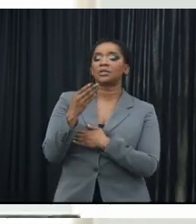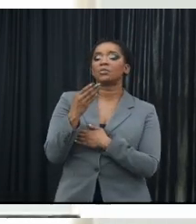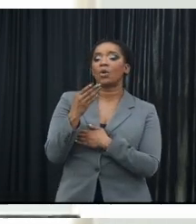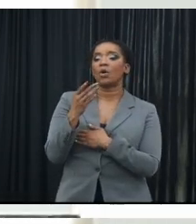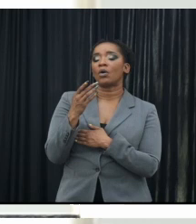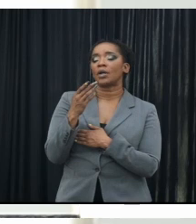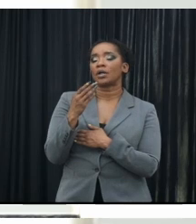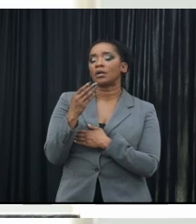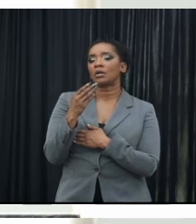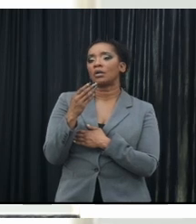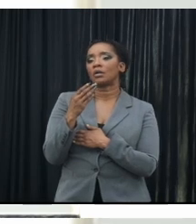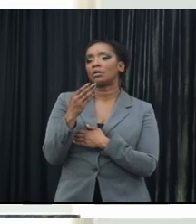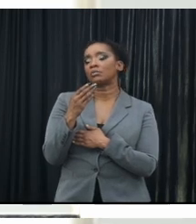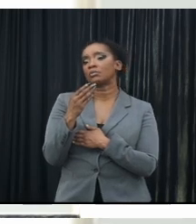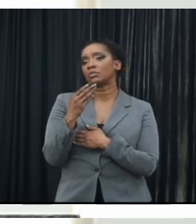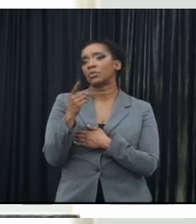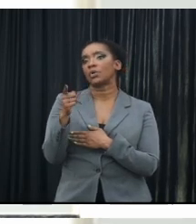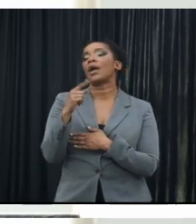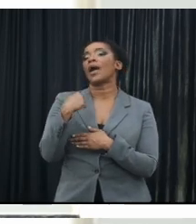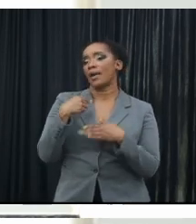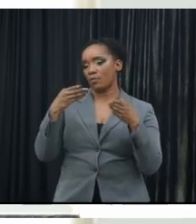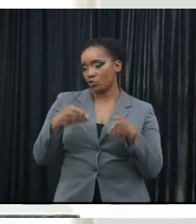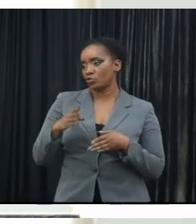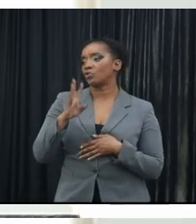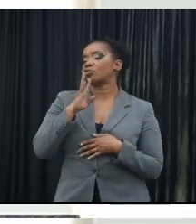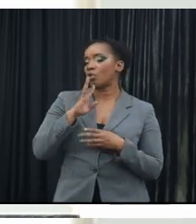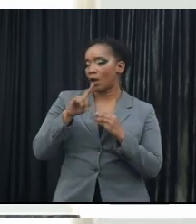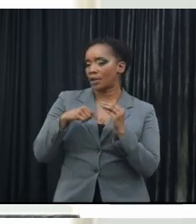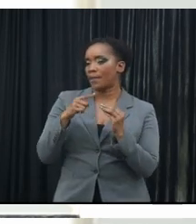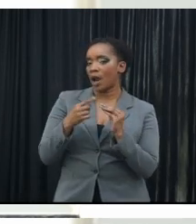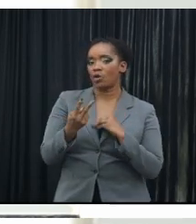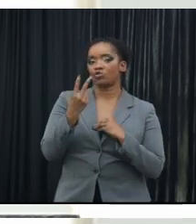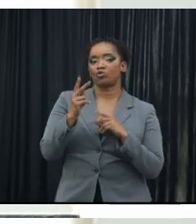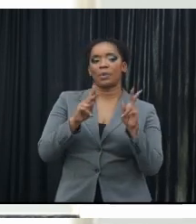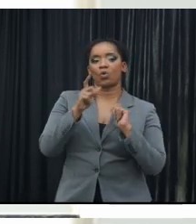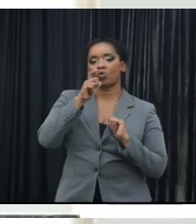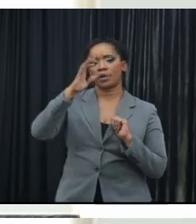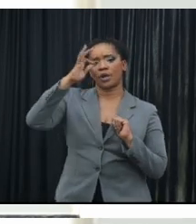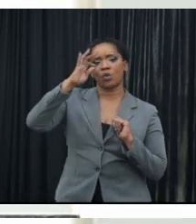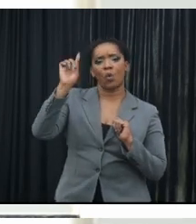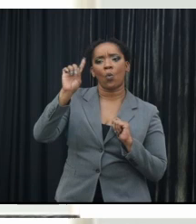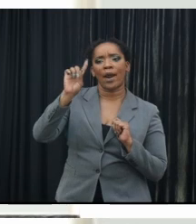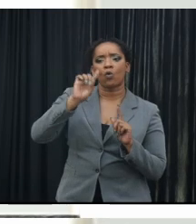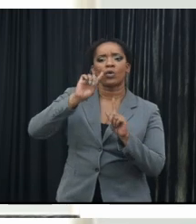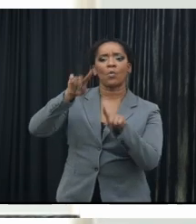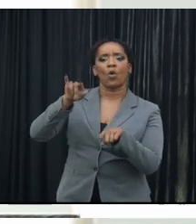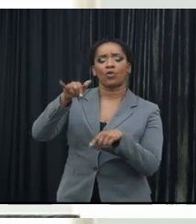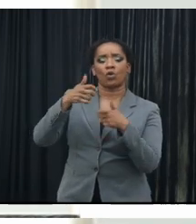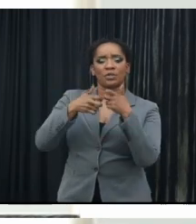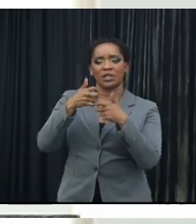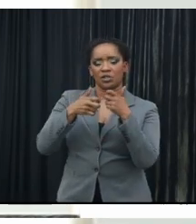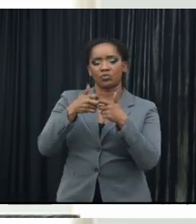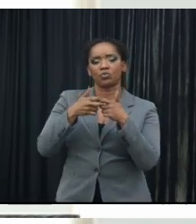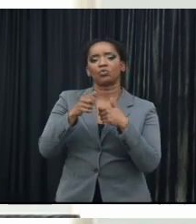recall the individual talked about the two people who did not know where to report these issues. And so I would say we cannot,